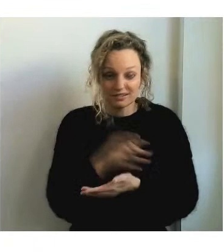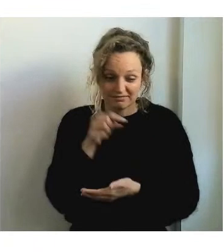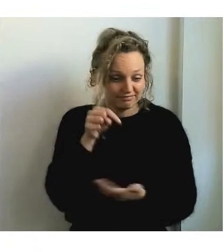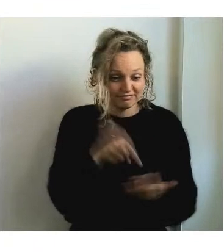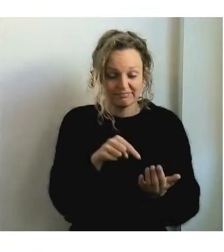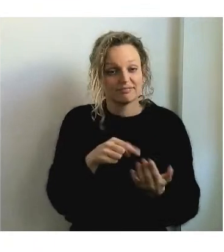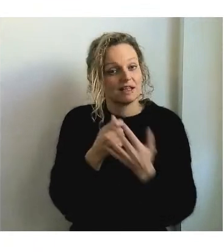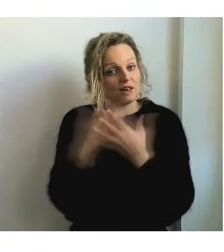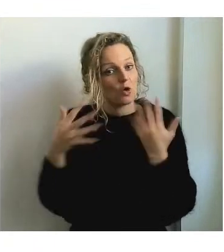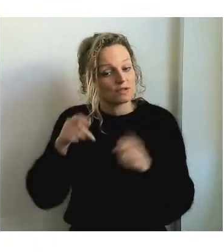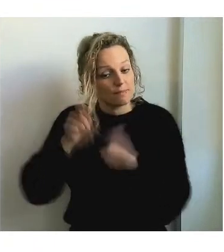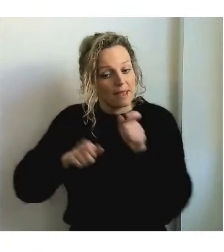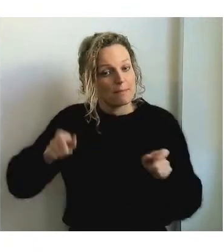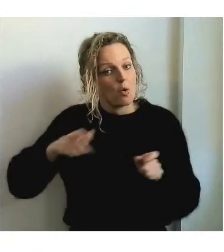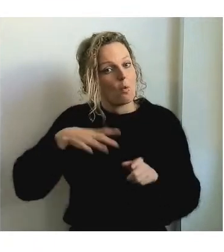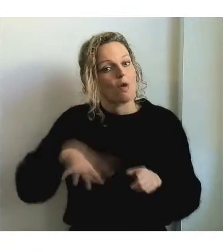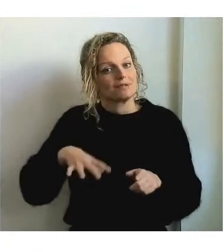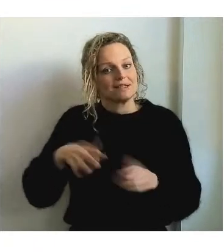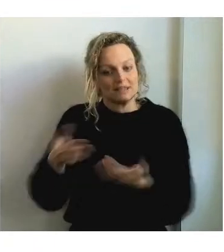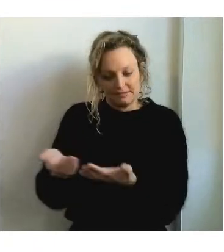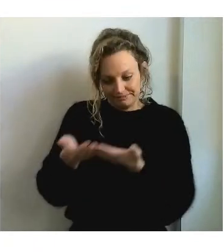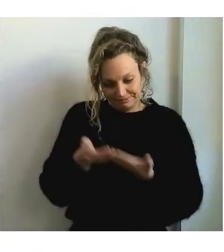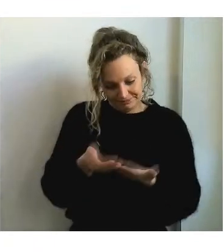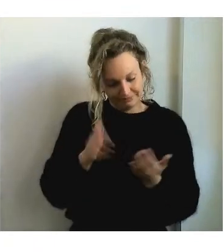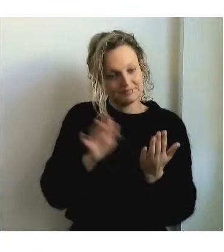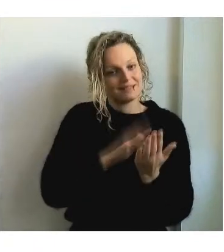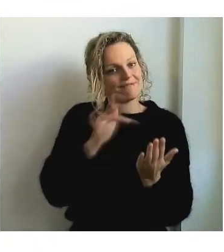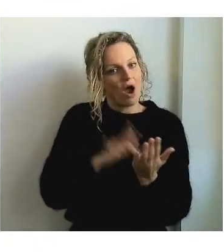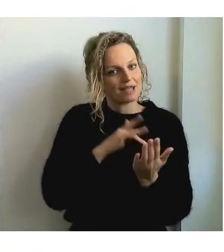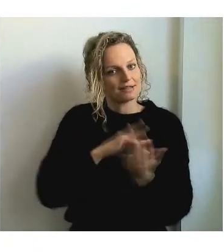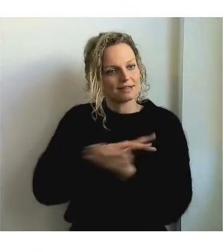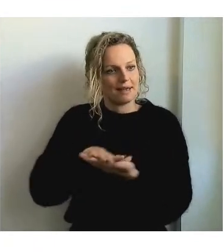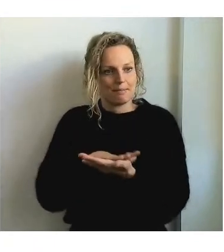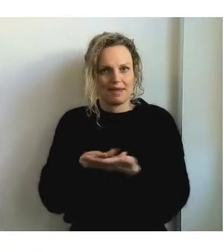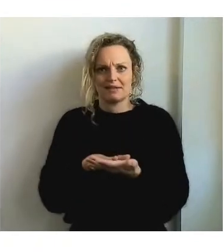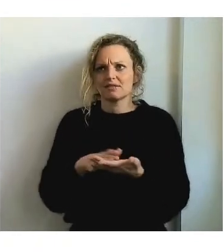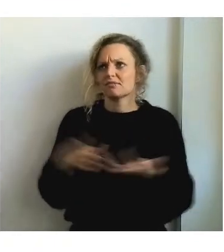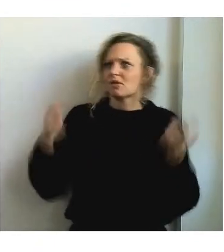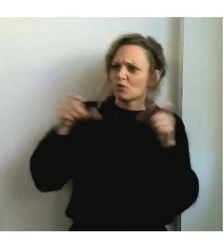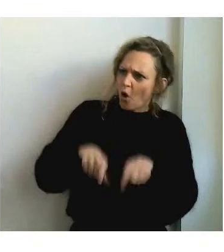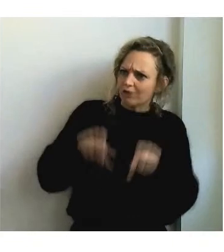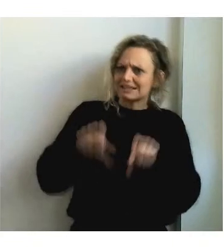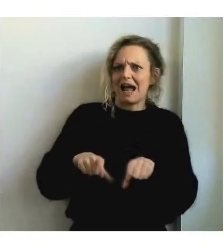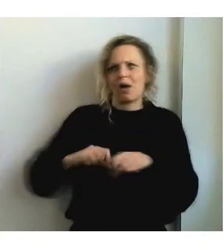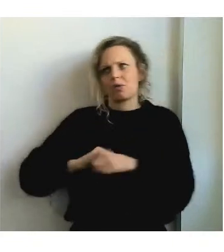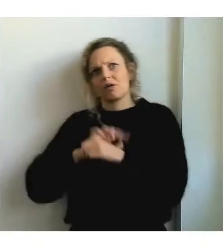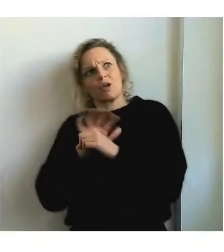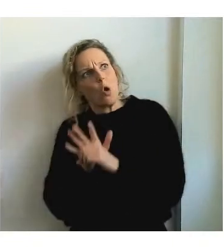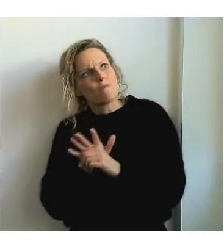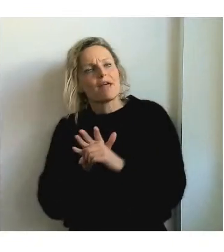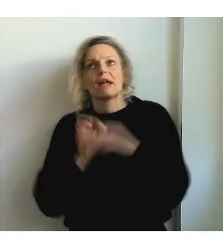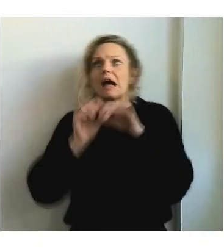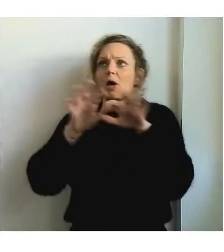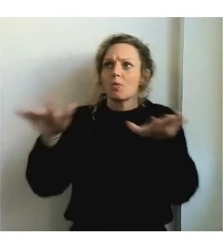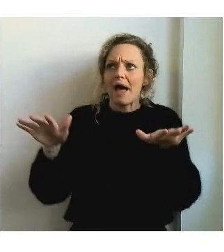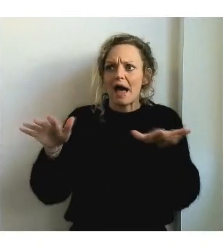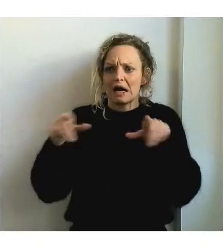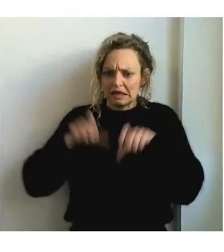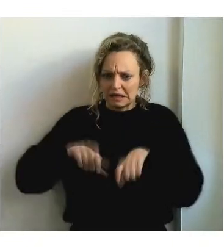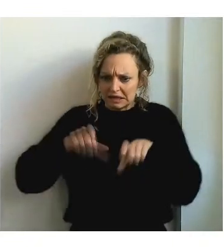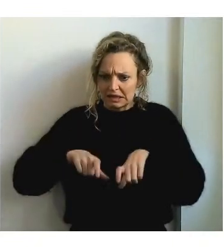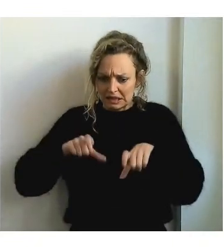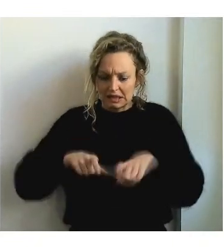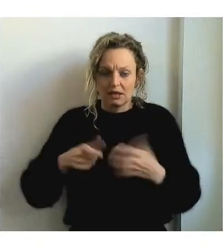to make living through a pandemic more enjoyable, so it's for fun